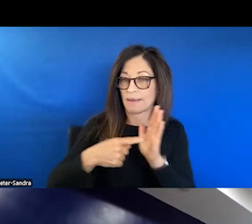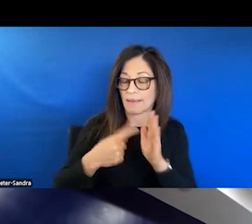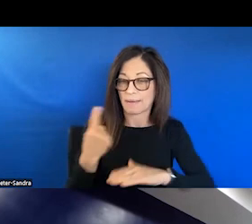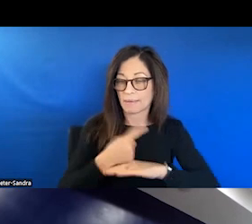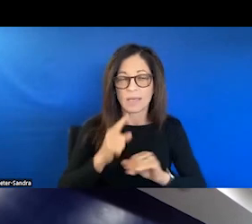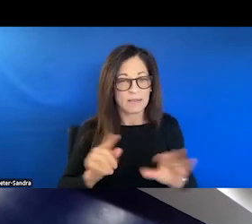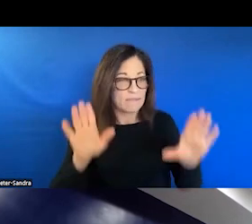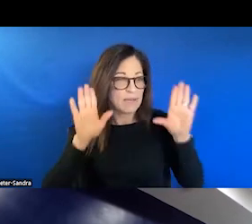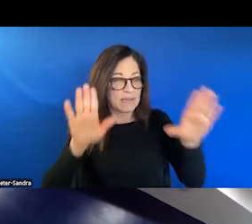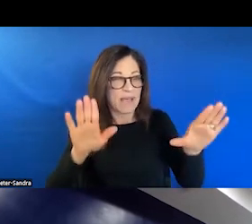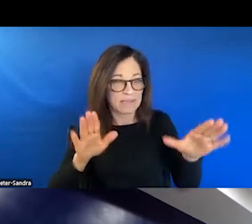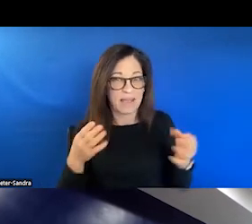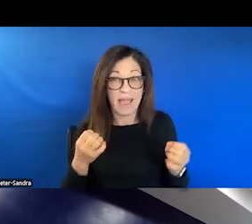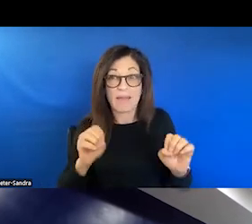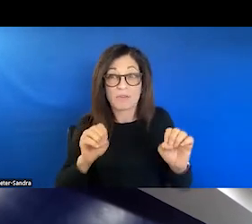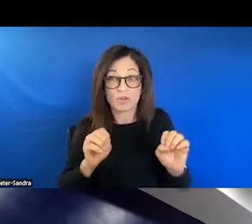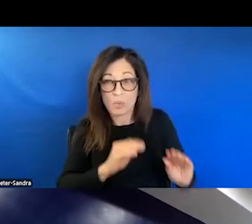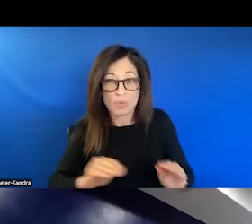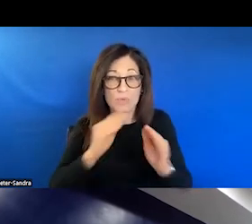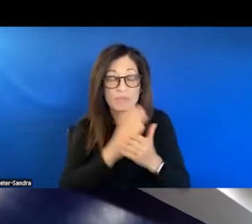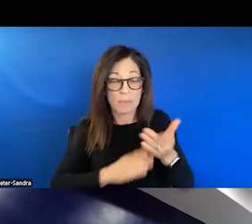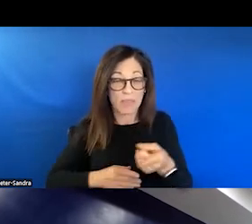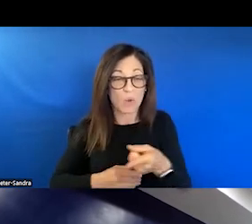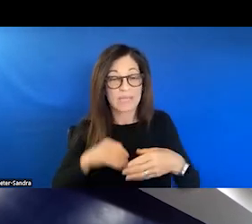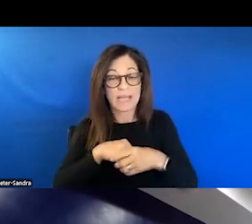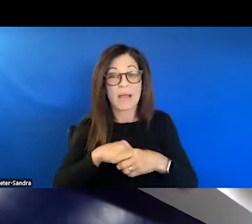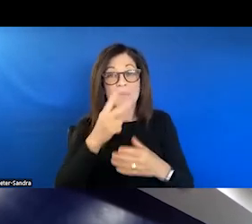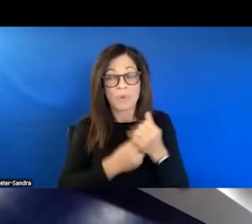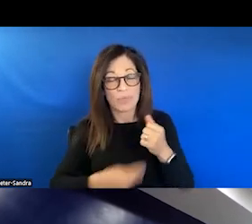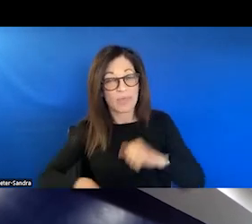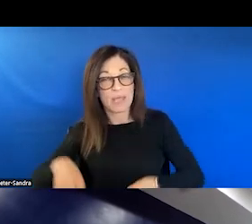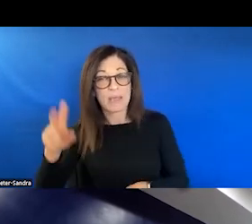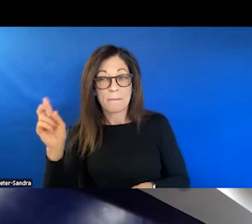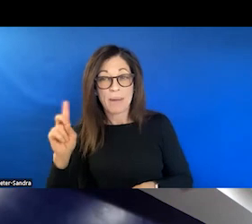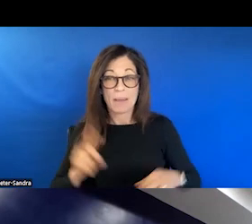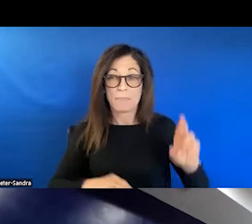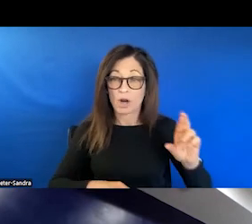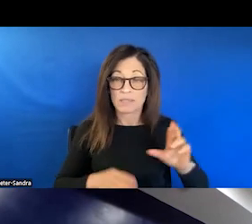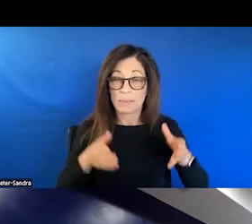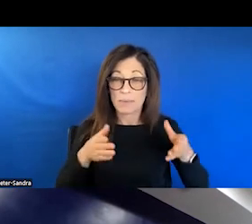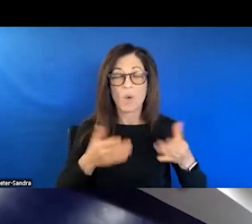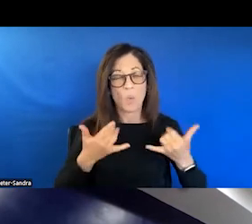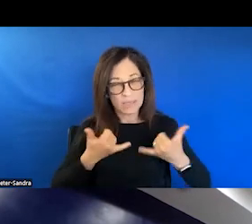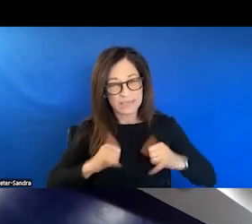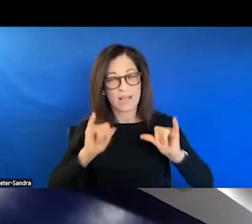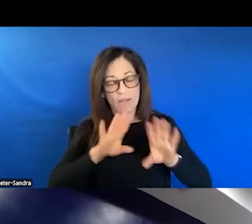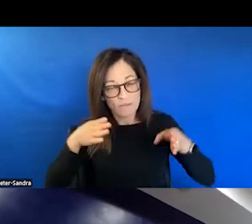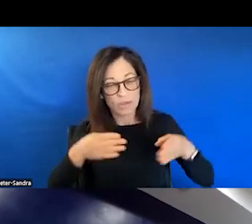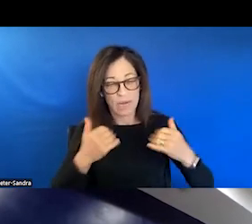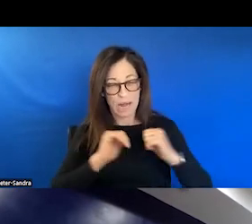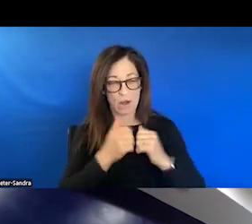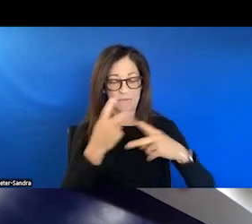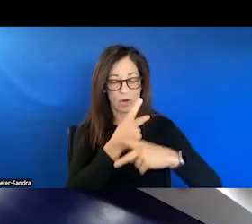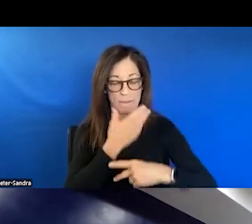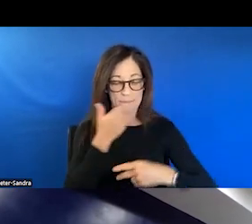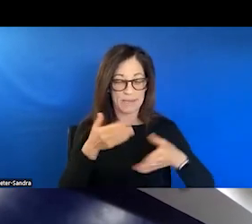to try to move some of those provisions in a bipartisan manner, while they're still, of course, focusing on figuring out the best